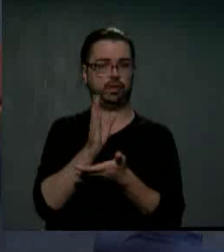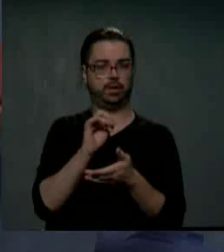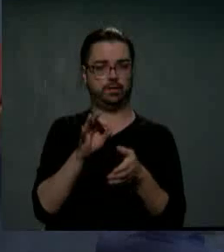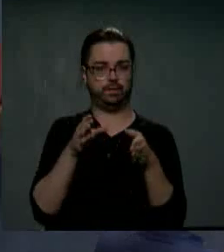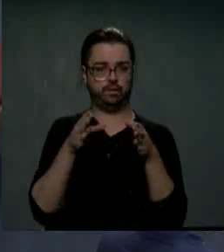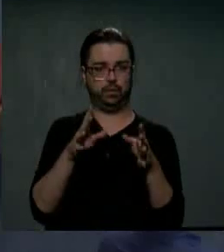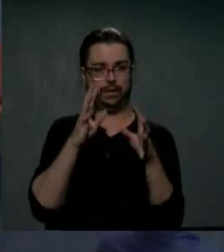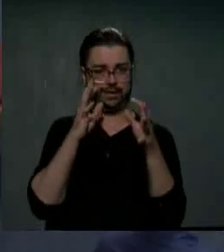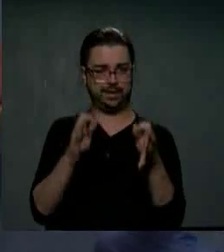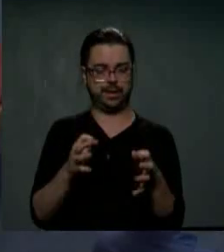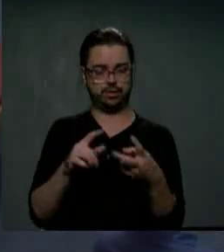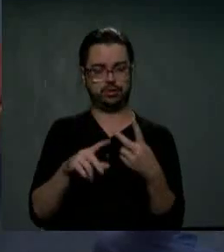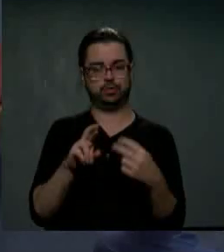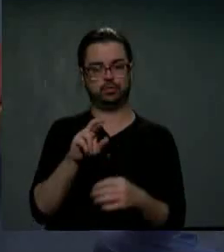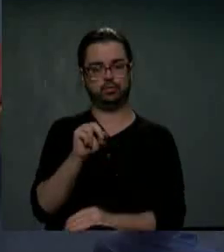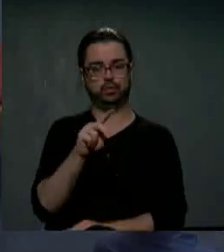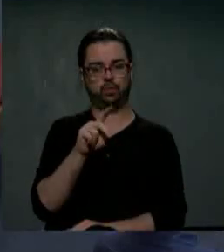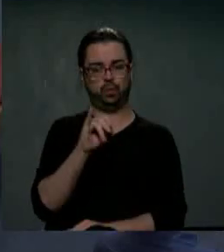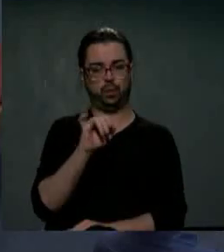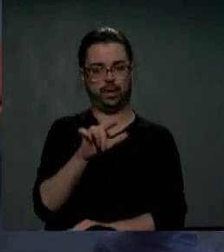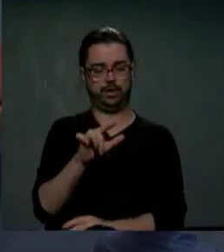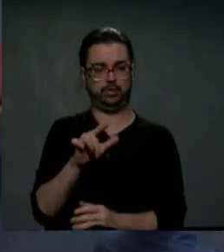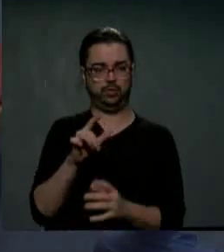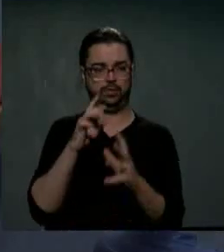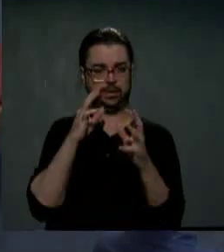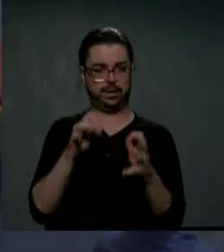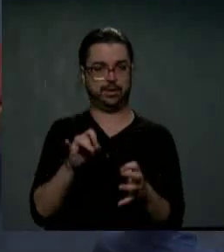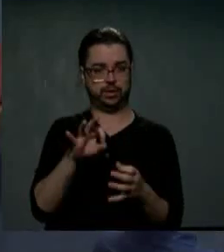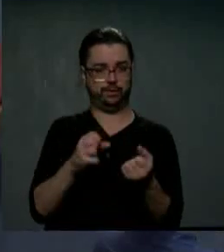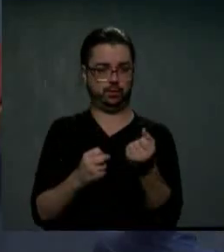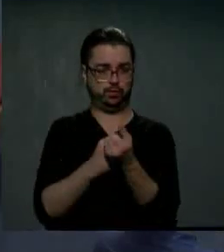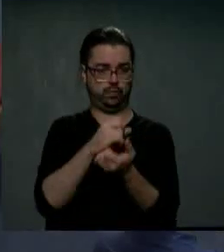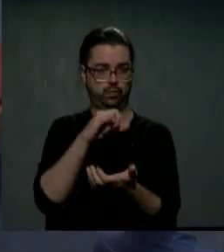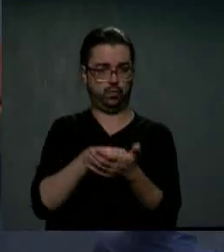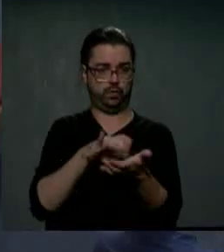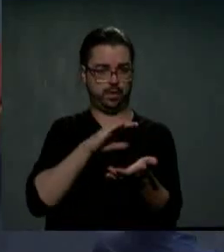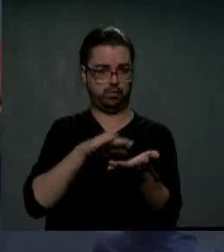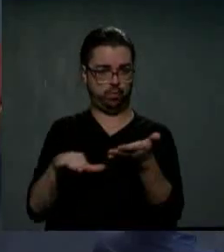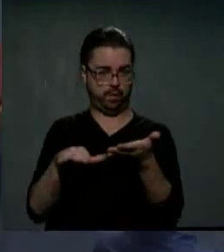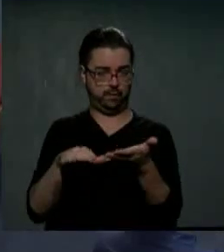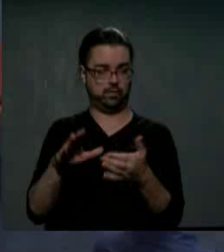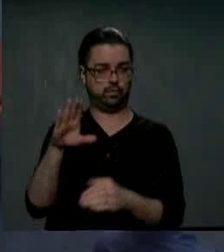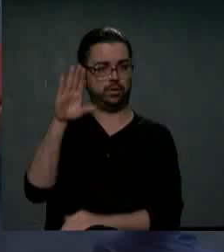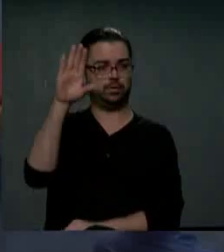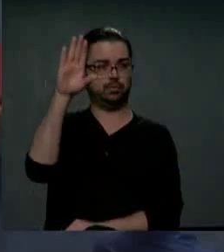radial dedication. If you support that waiver of that requirement, raise your hand.